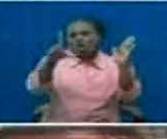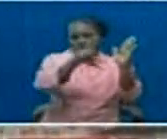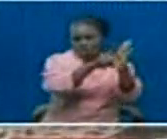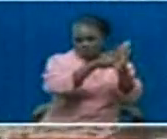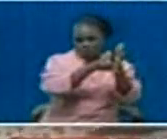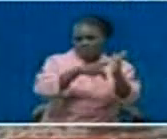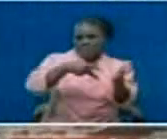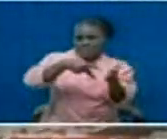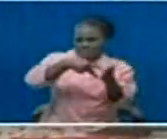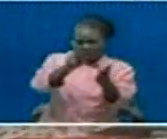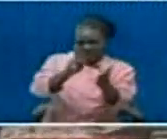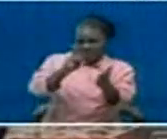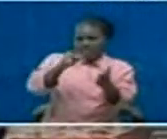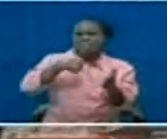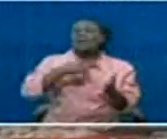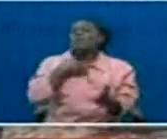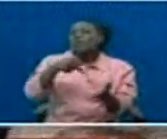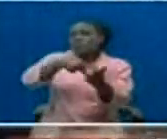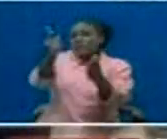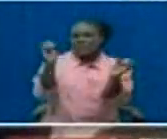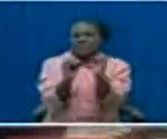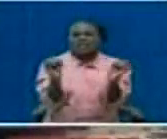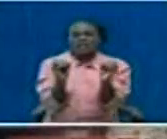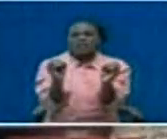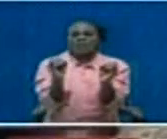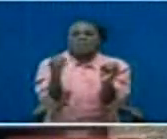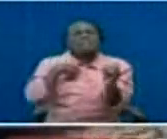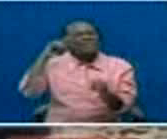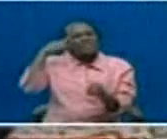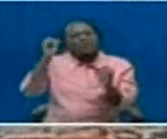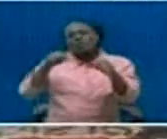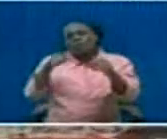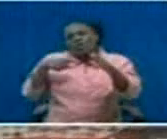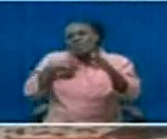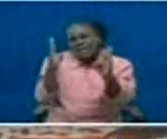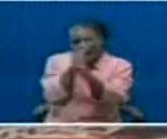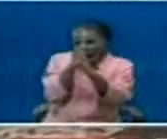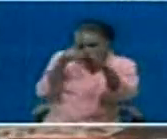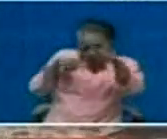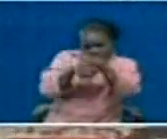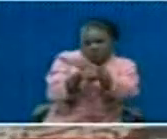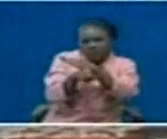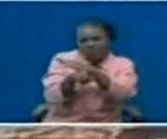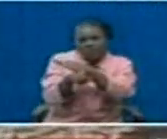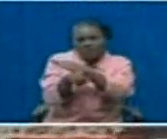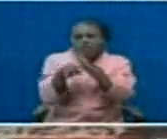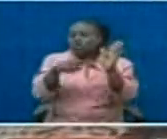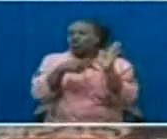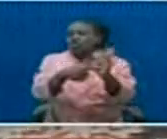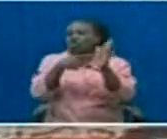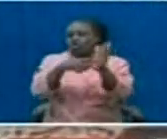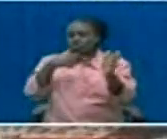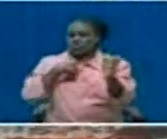supposed to pay. You know, I didn't want to pay. Right. So I was thinking I can just pass there. But what did he do after he told you? He showed me how to do it.